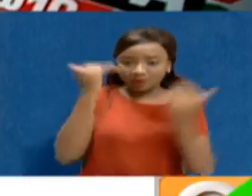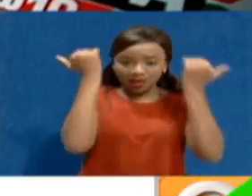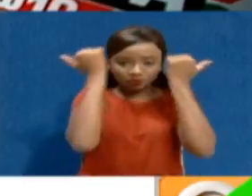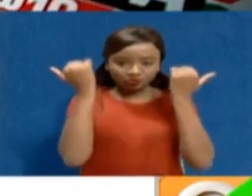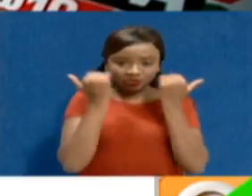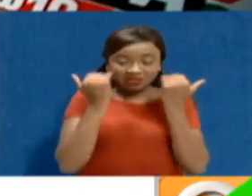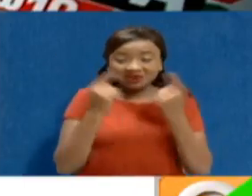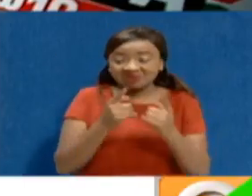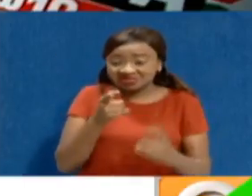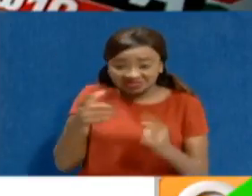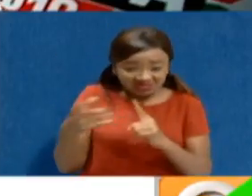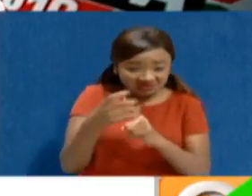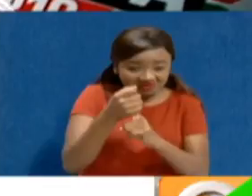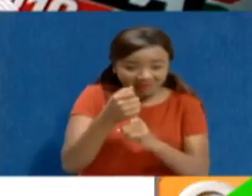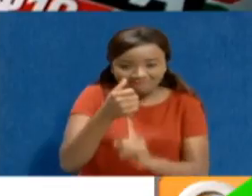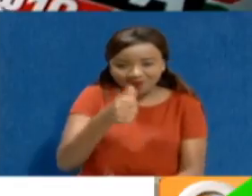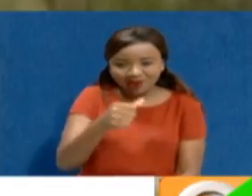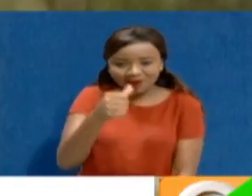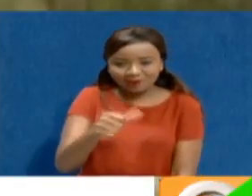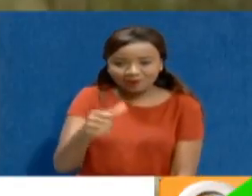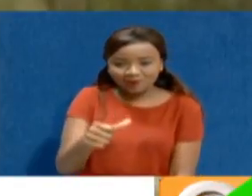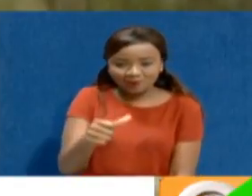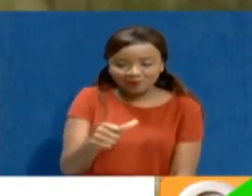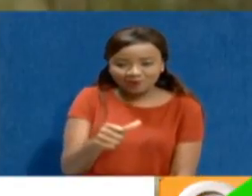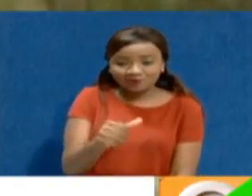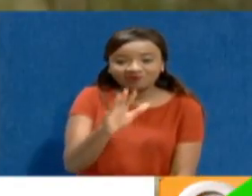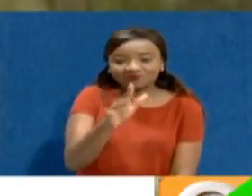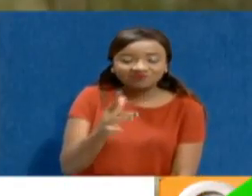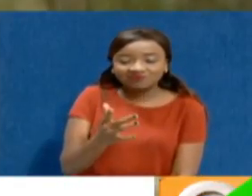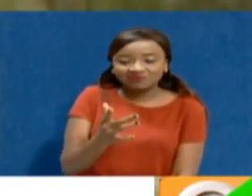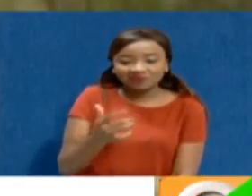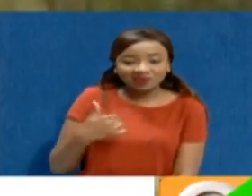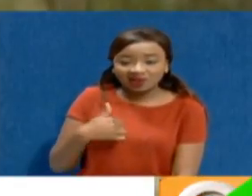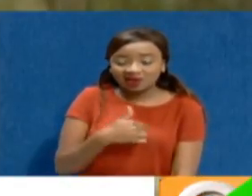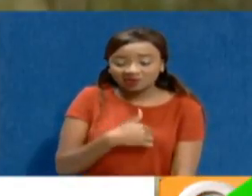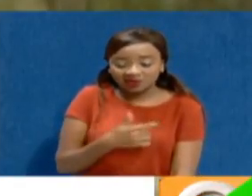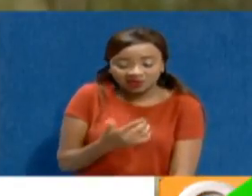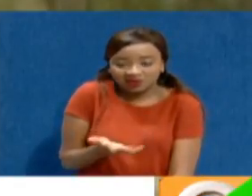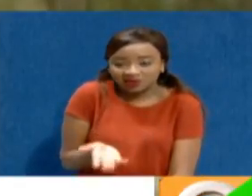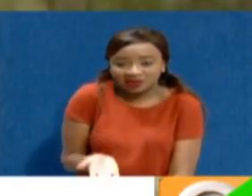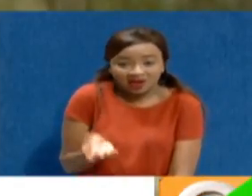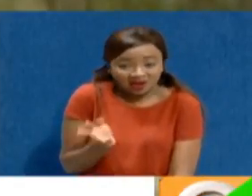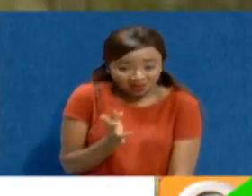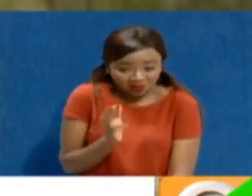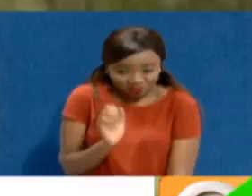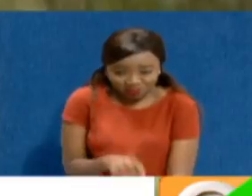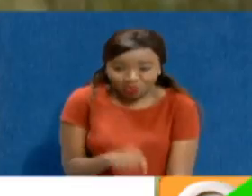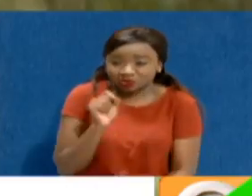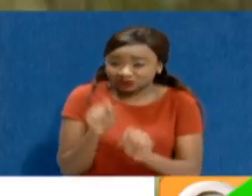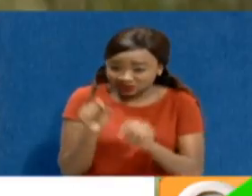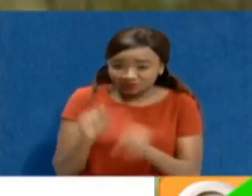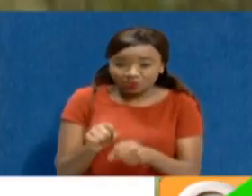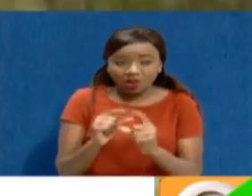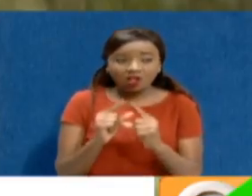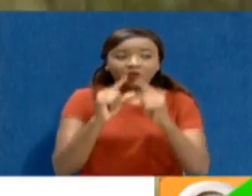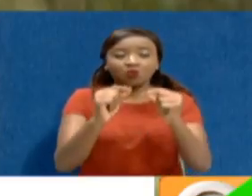still far from won. So we are not yet where we can say that